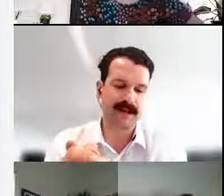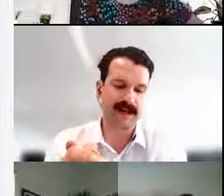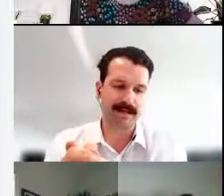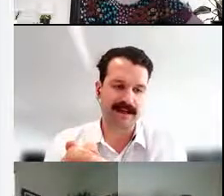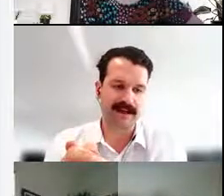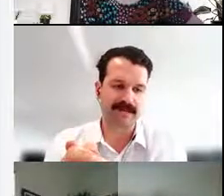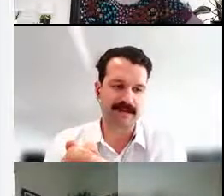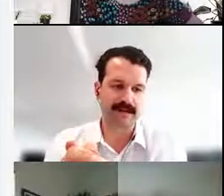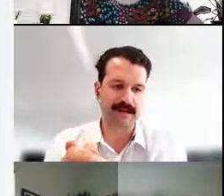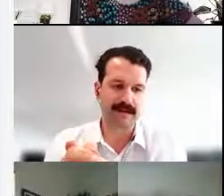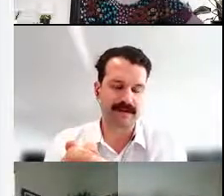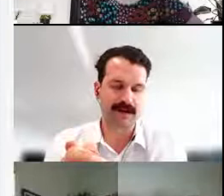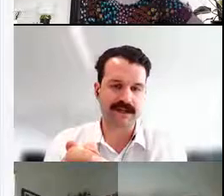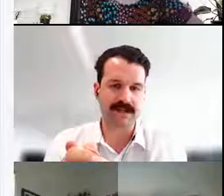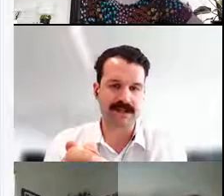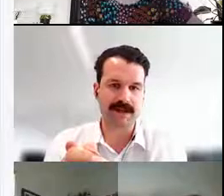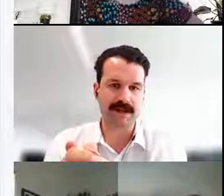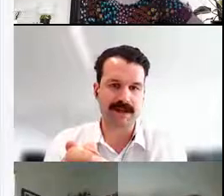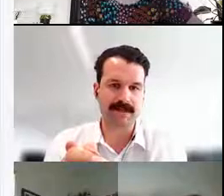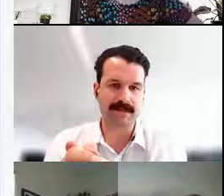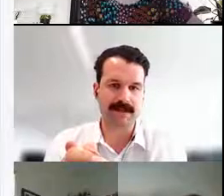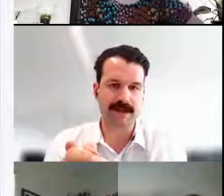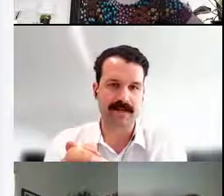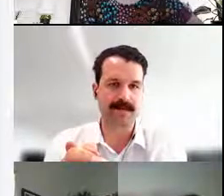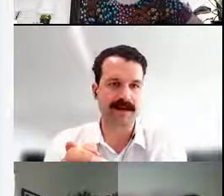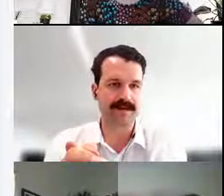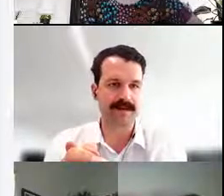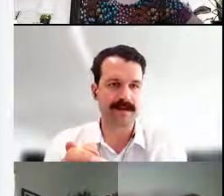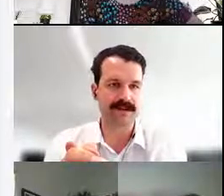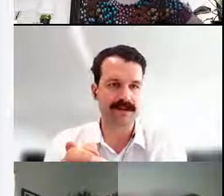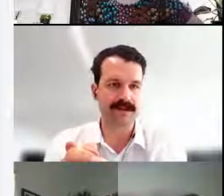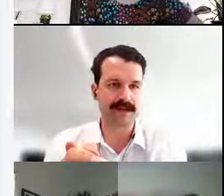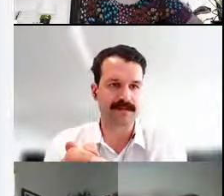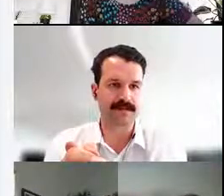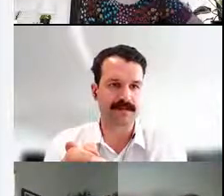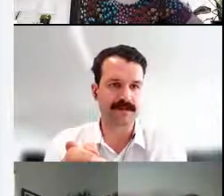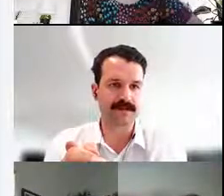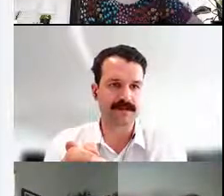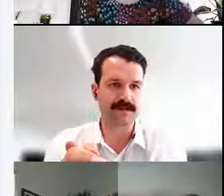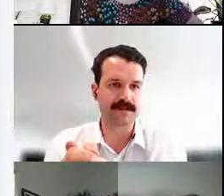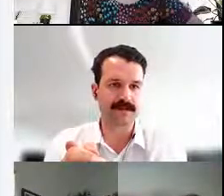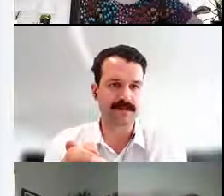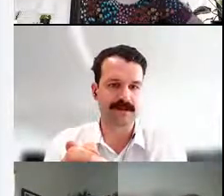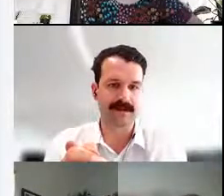time, the government provides funding to ARENA through budgetary measures